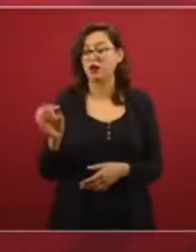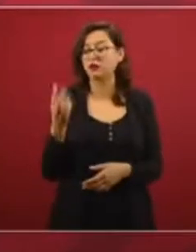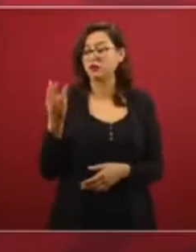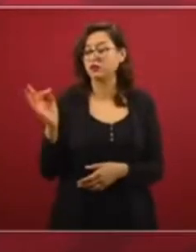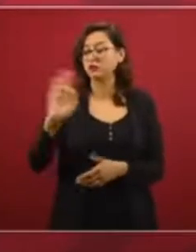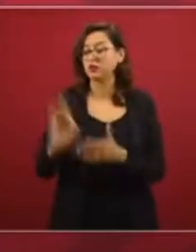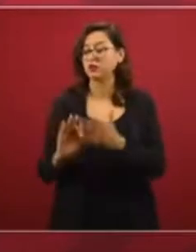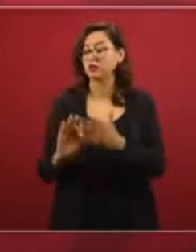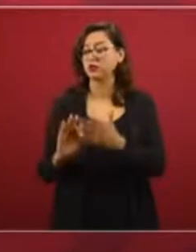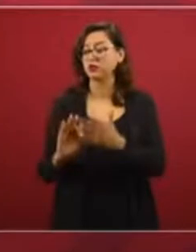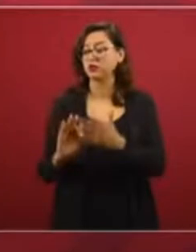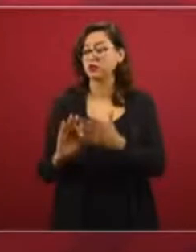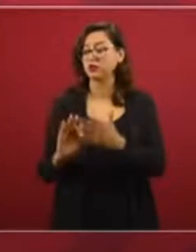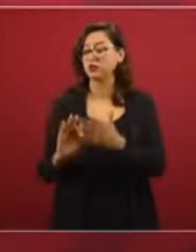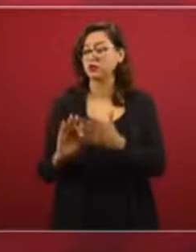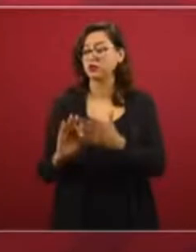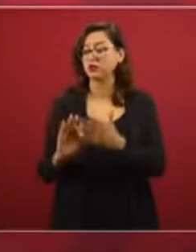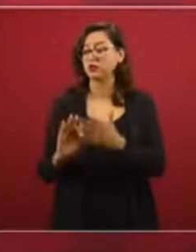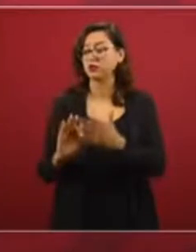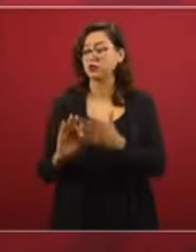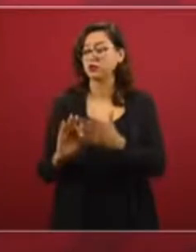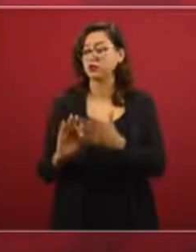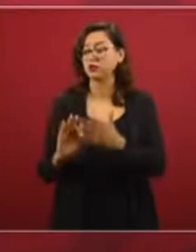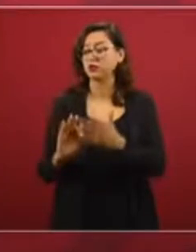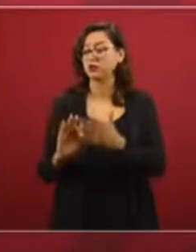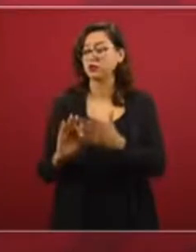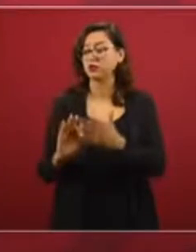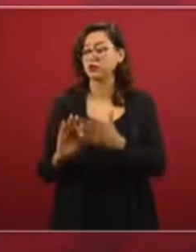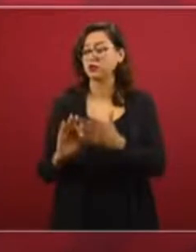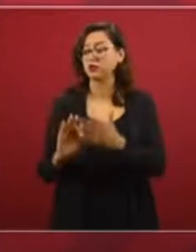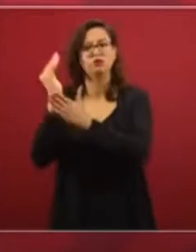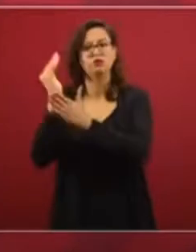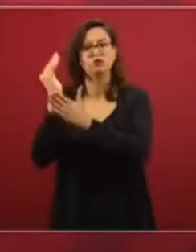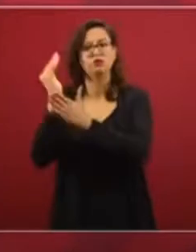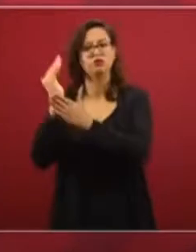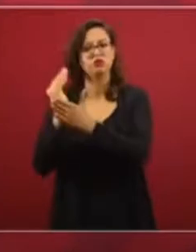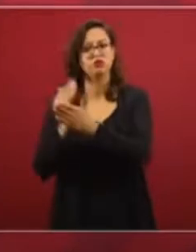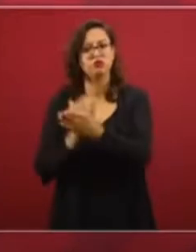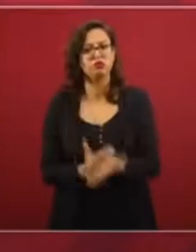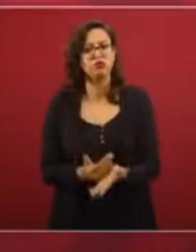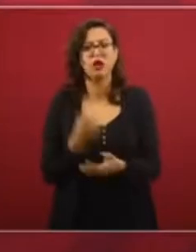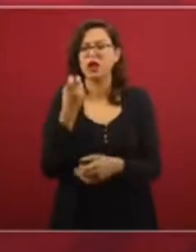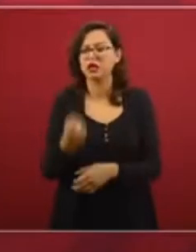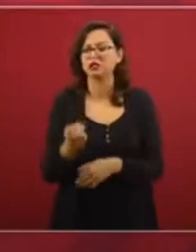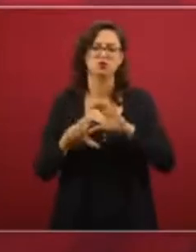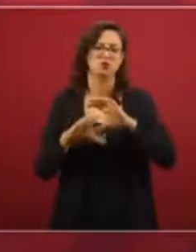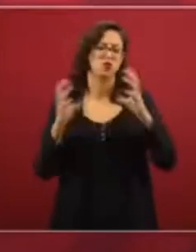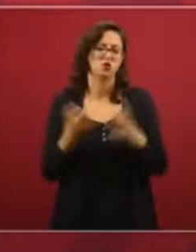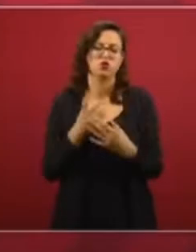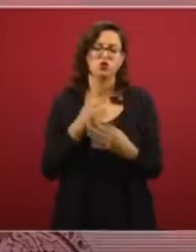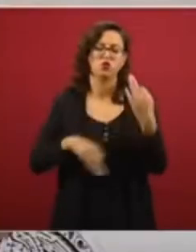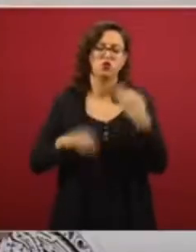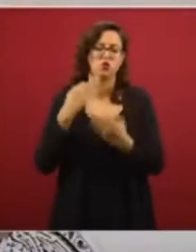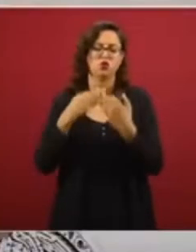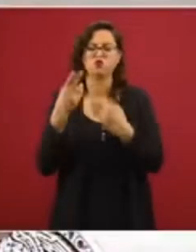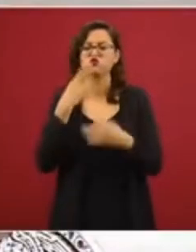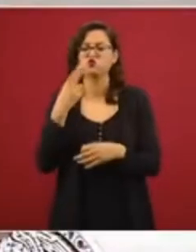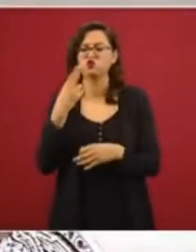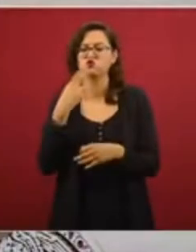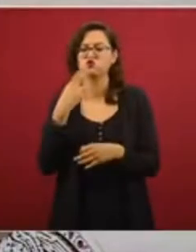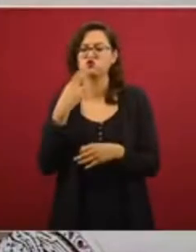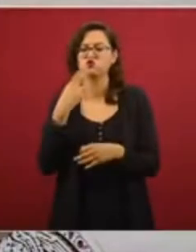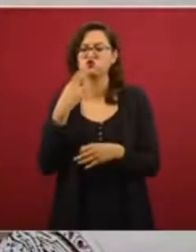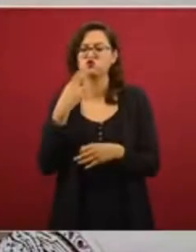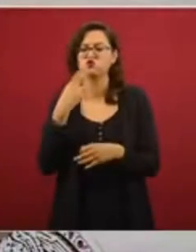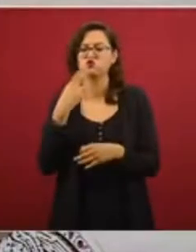muy importante que se And this is a very important indicator. Usa universalmente para identificar con otros